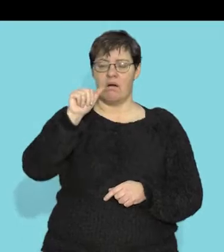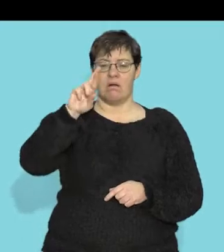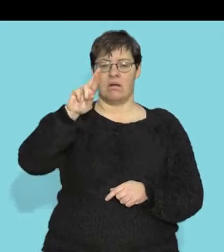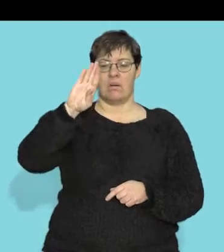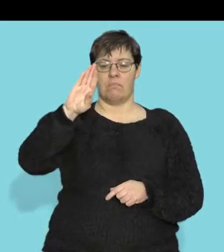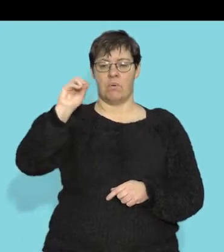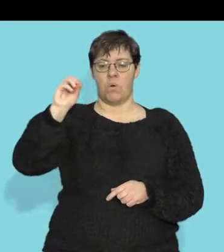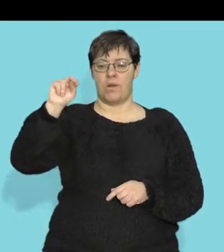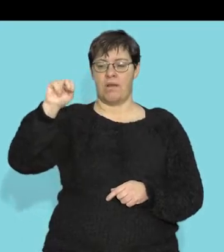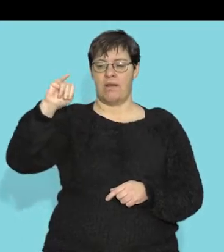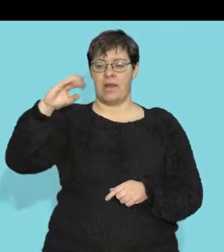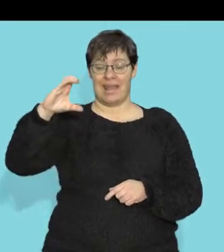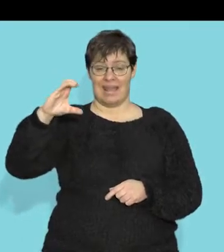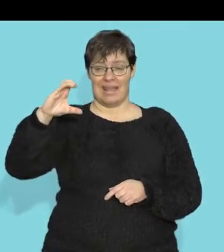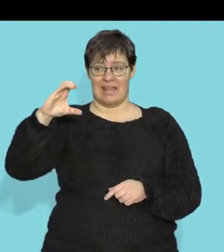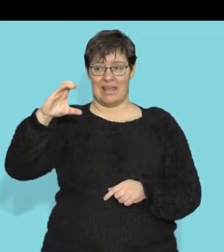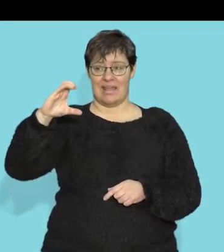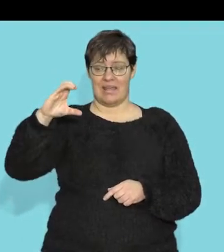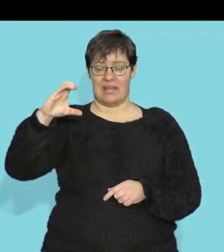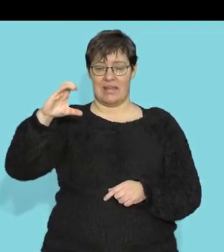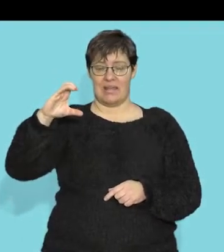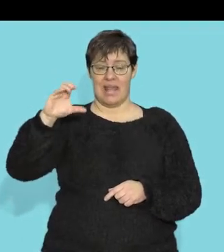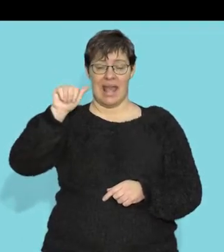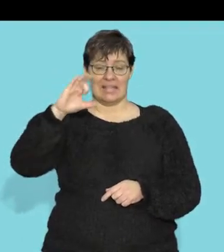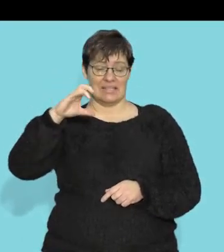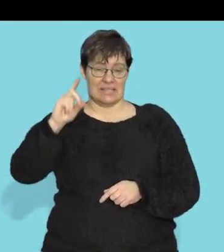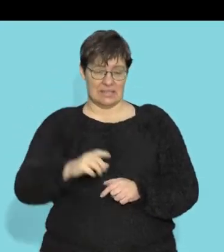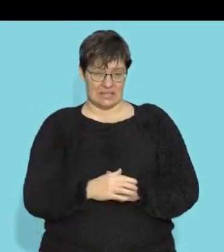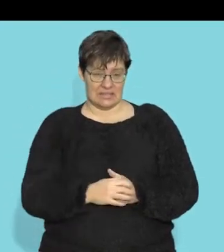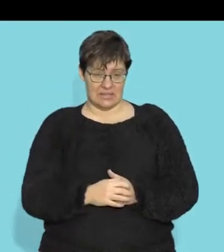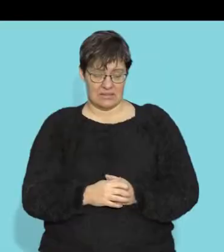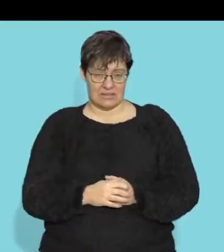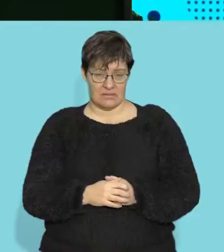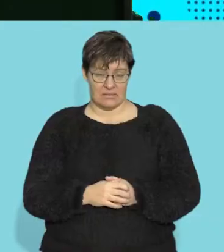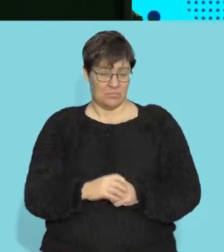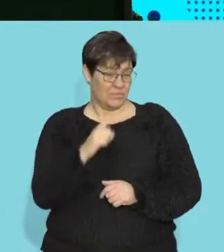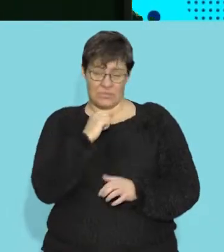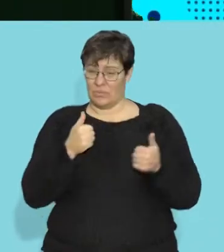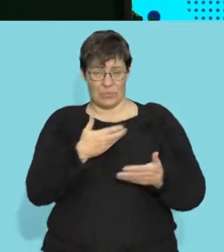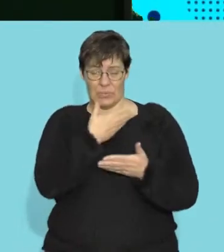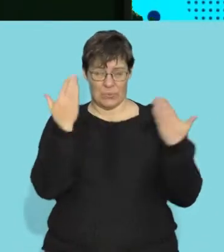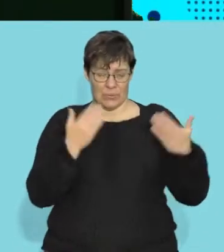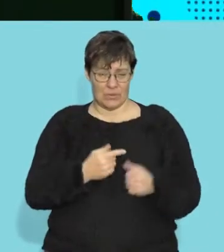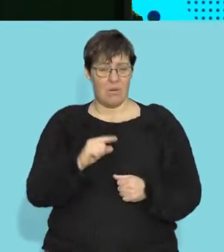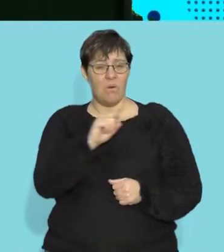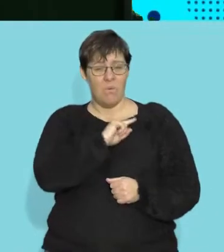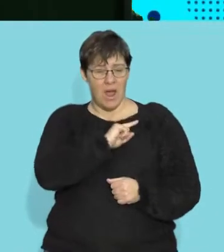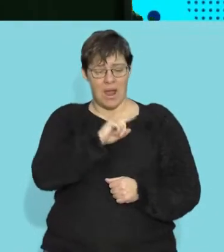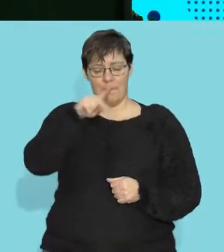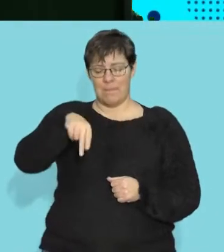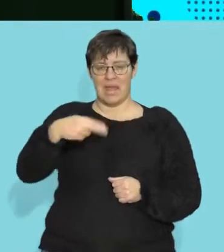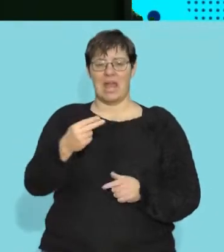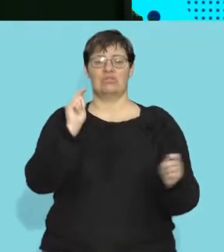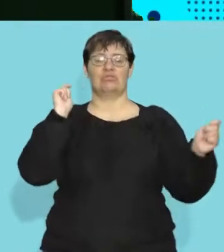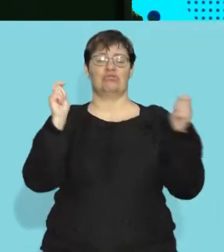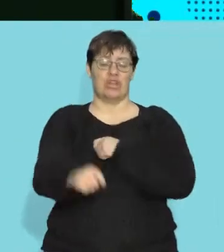acid. All right. And guys, if we know something about acid, acid is not good. Because why? It changes our